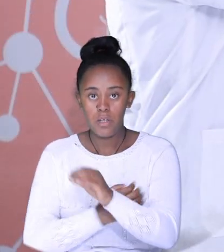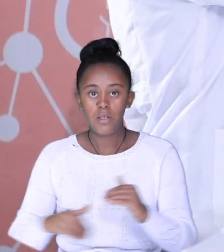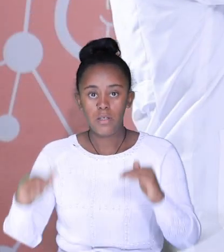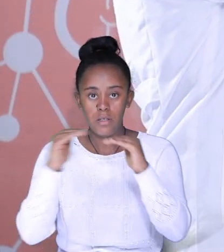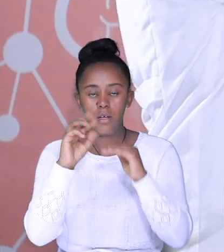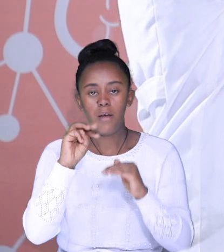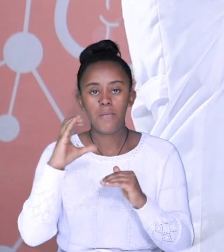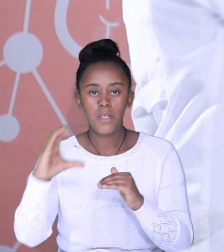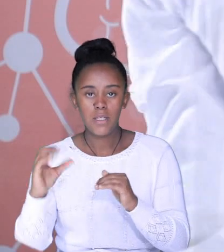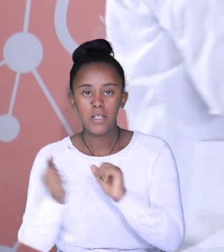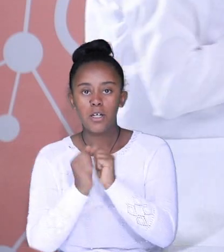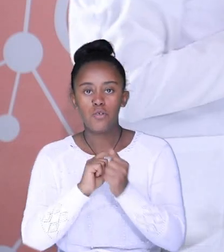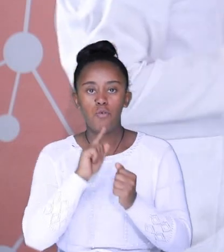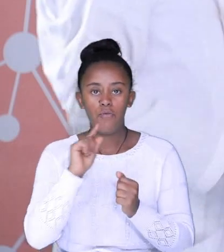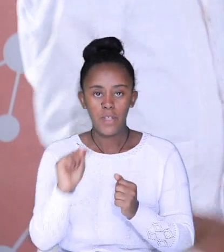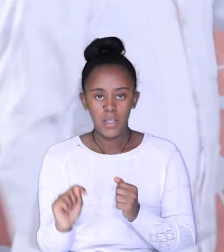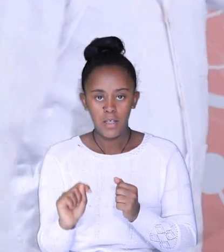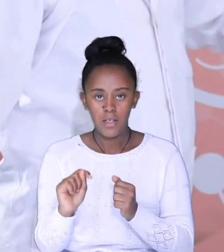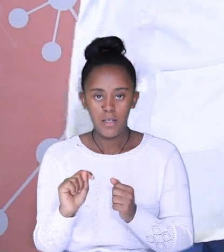to MC change of T.